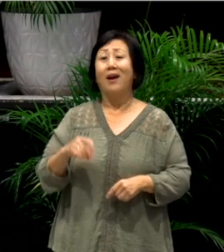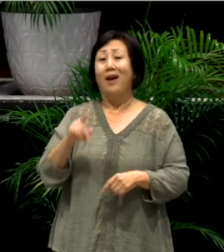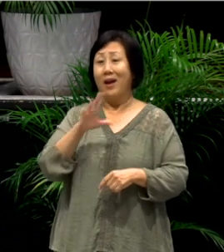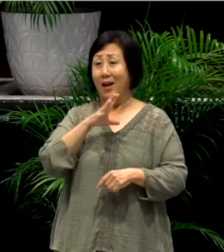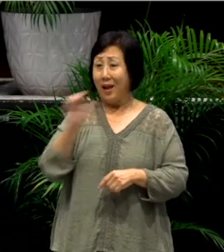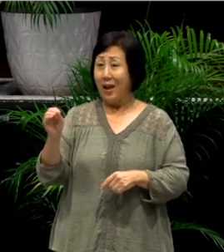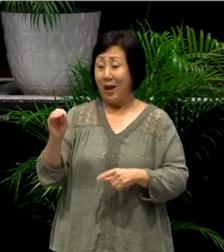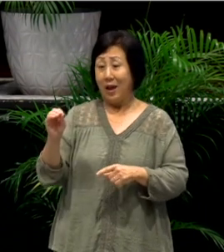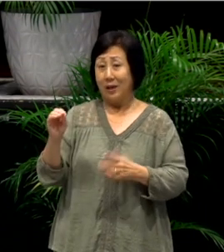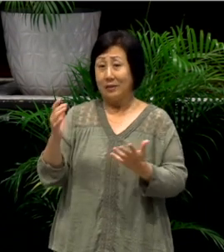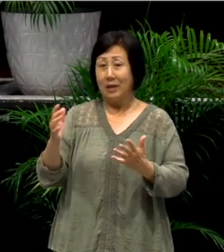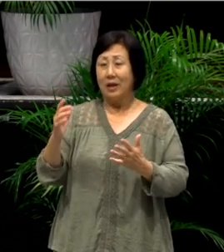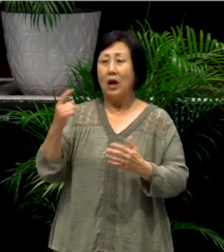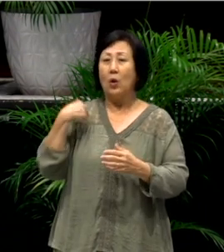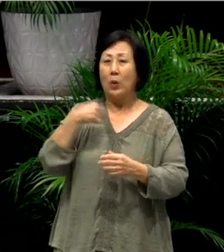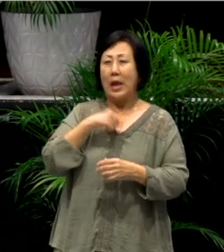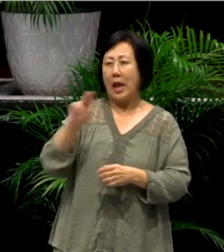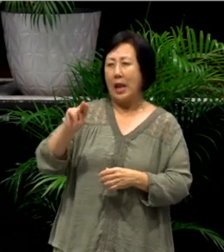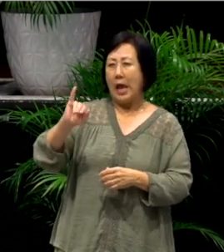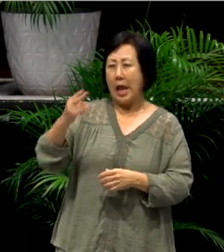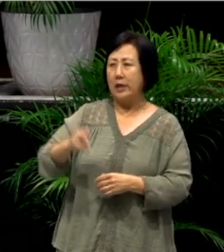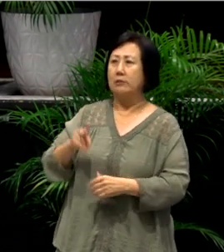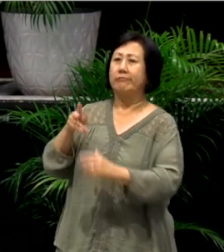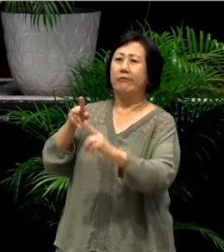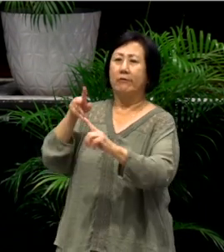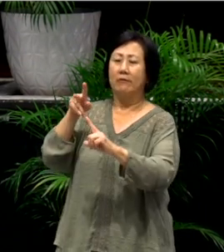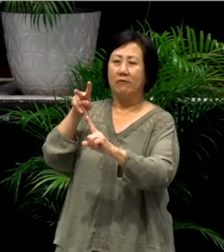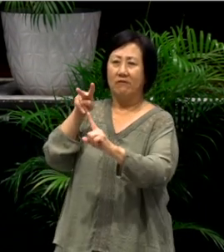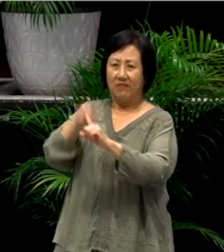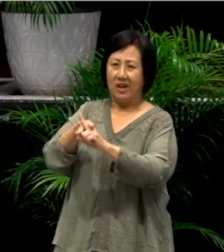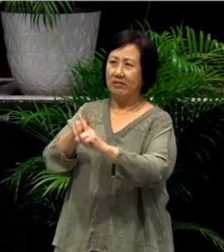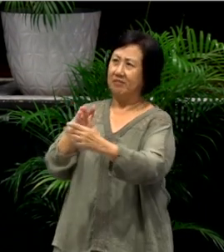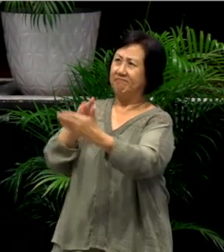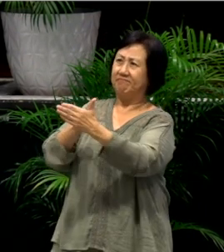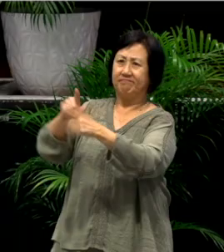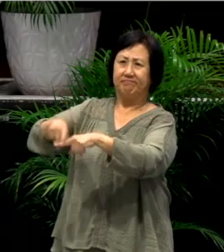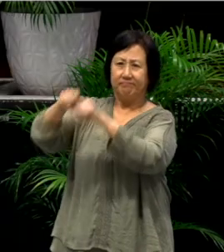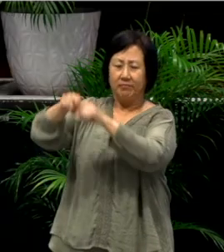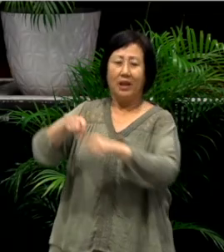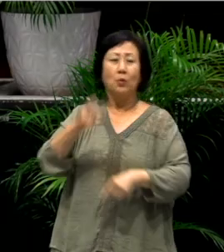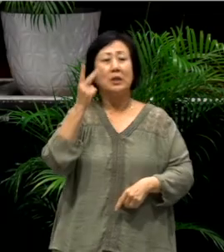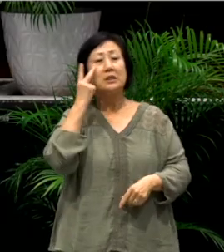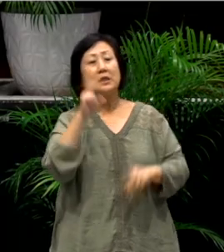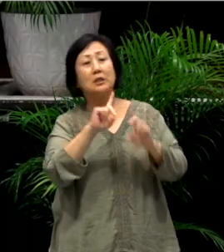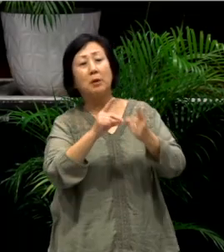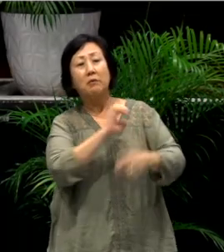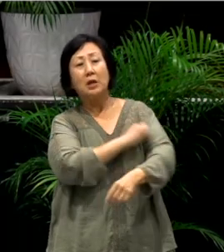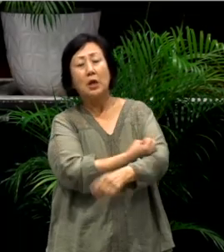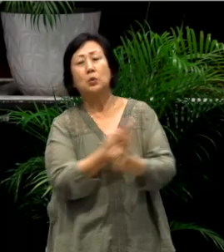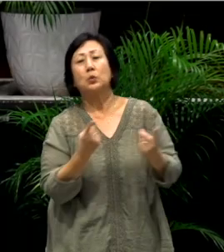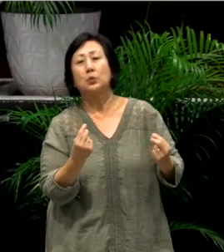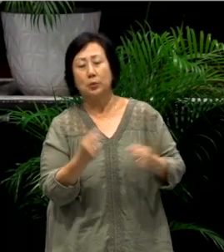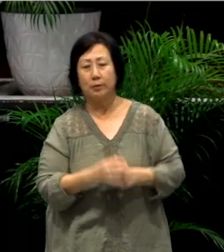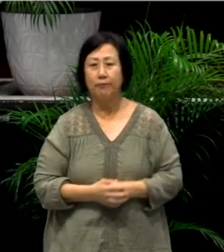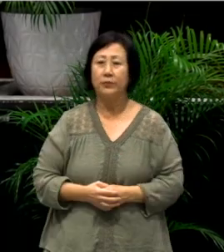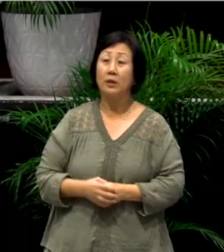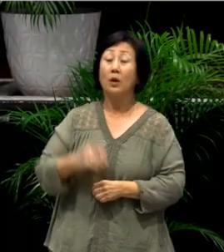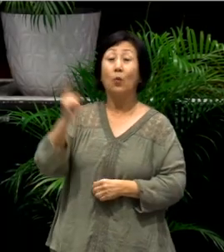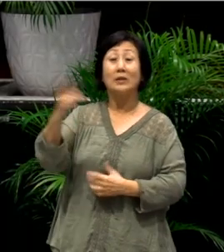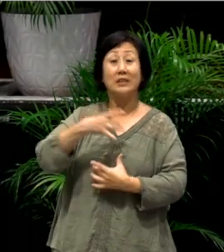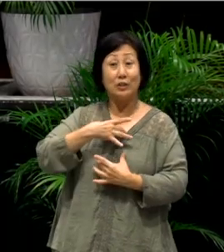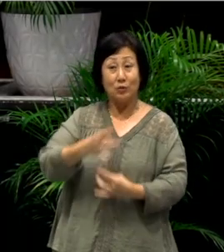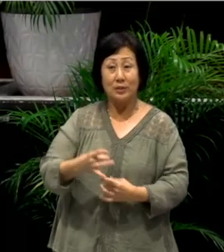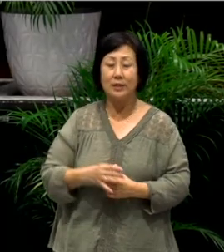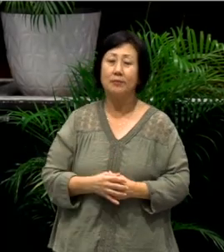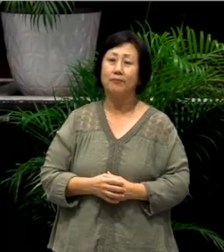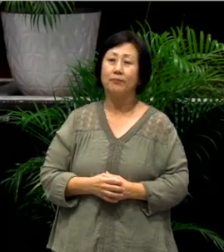has been an injunction entered in the NIH case, and we'll see what happens with the Department of Energy. One thing that's interesting